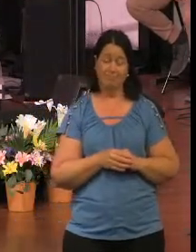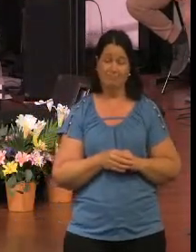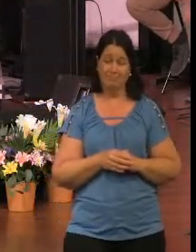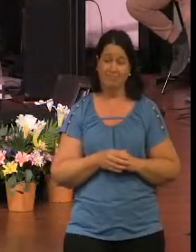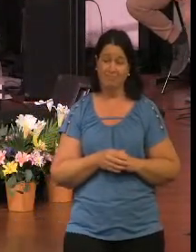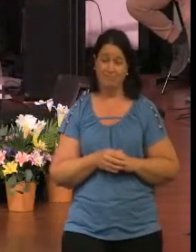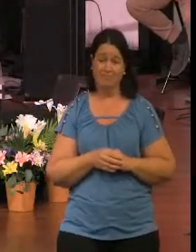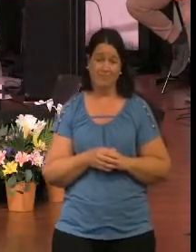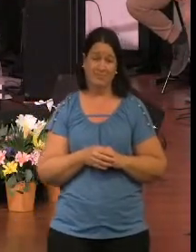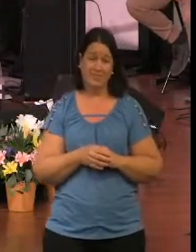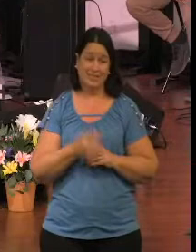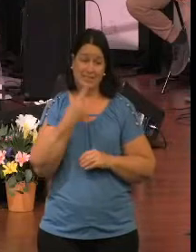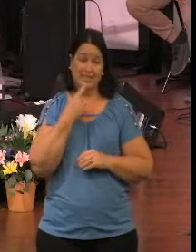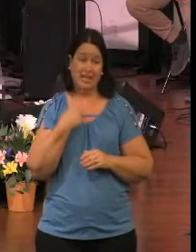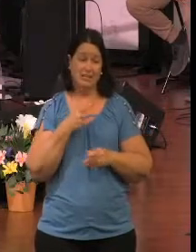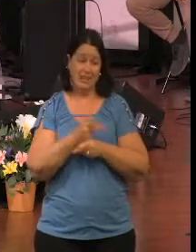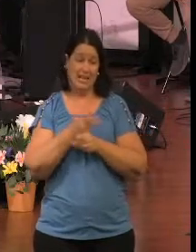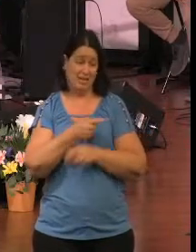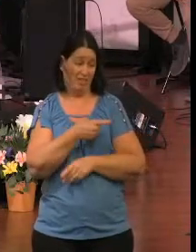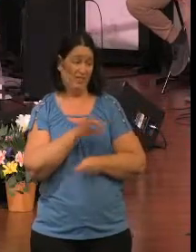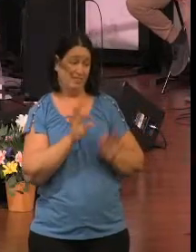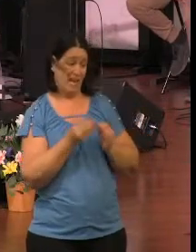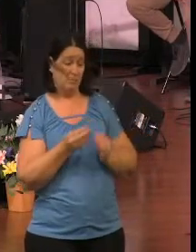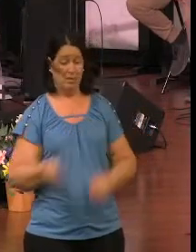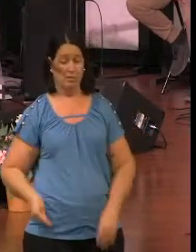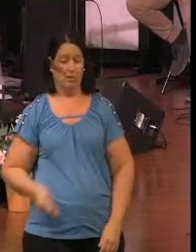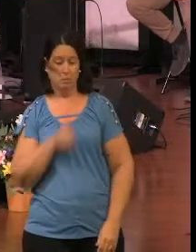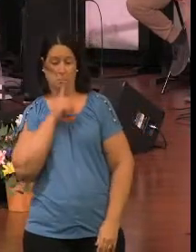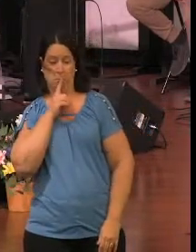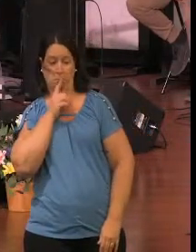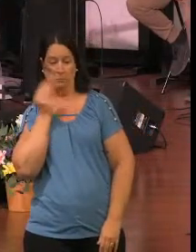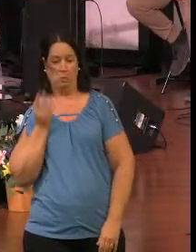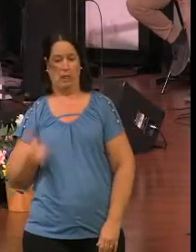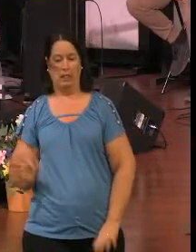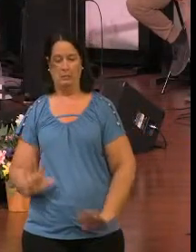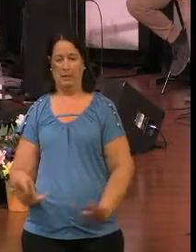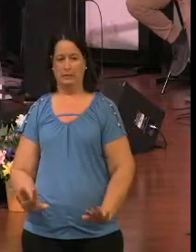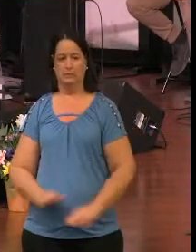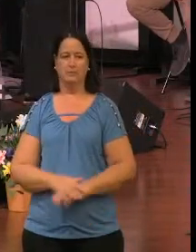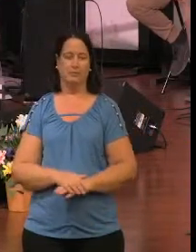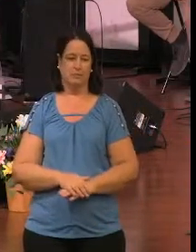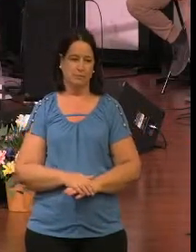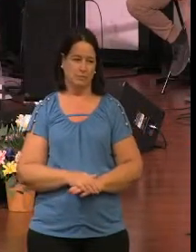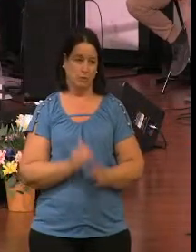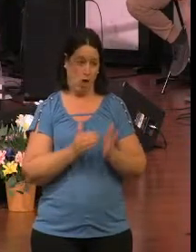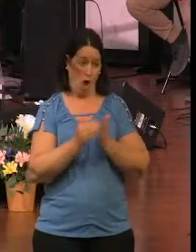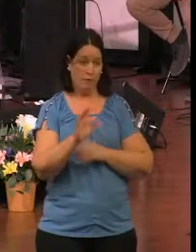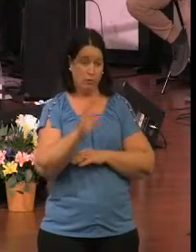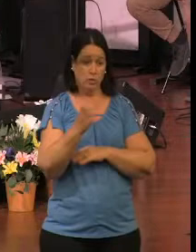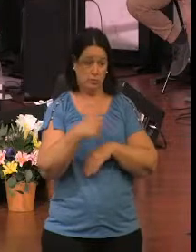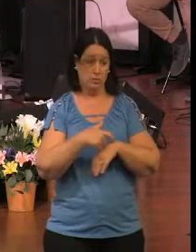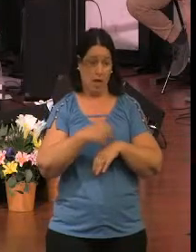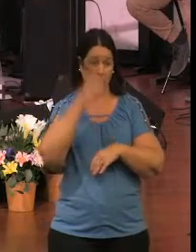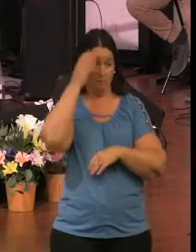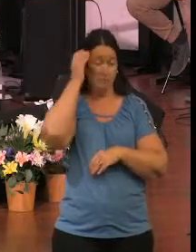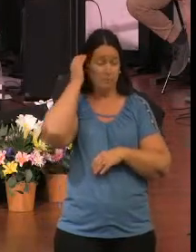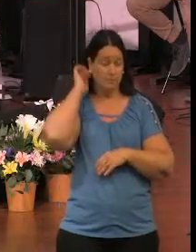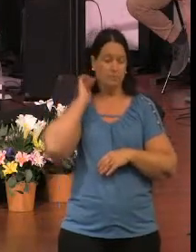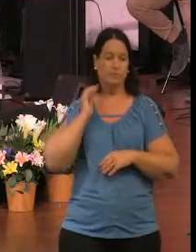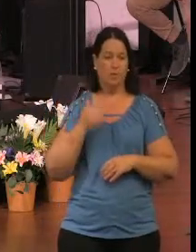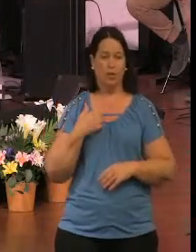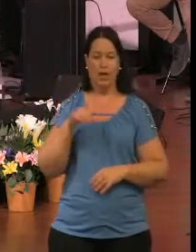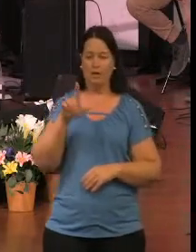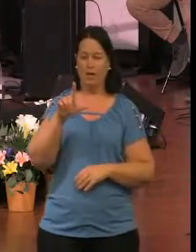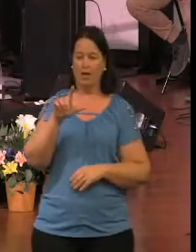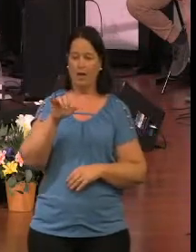and just said, I want you to take care of this family. He's done that countless times at Christmas. We have Linda's playground,